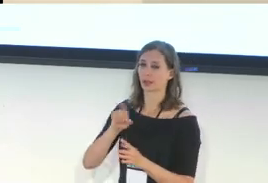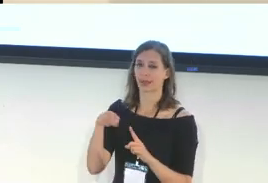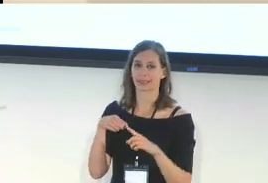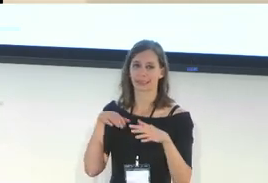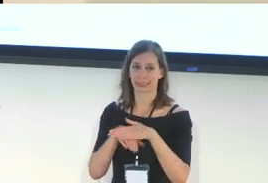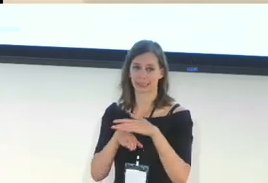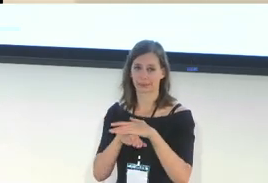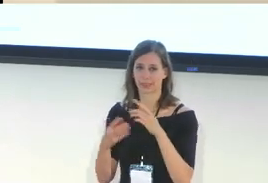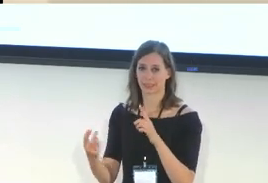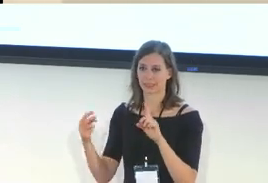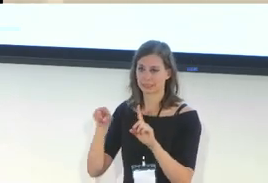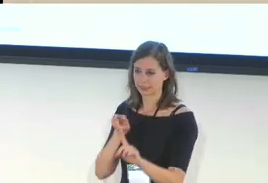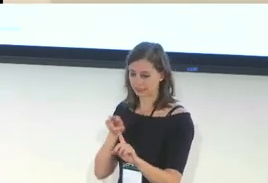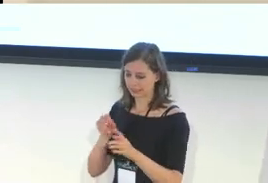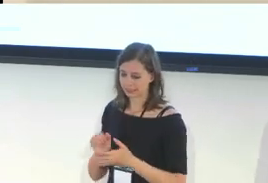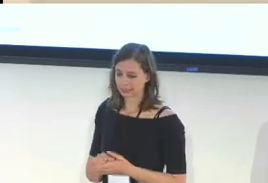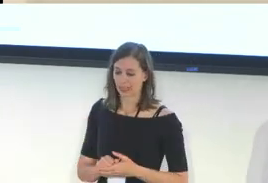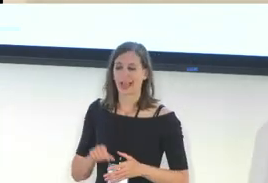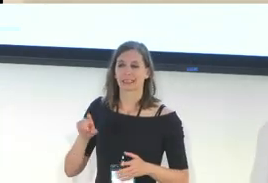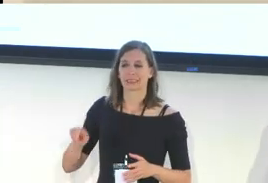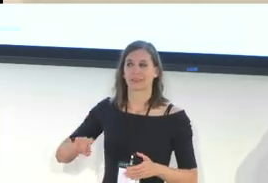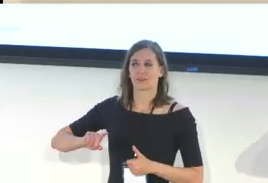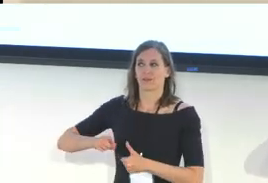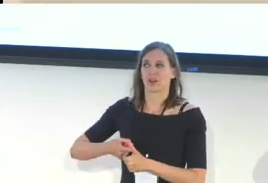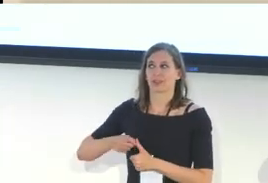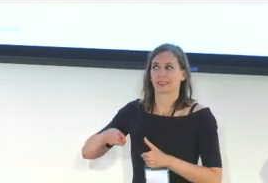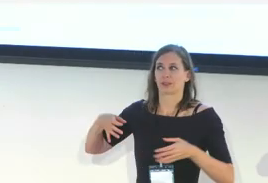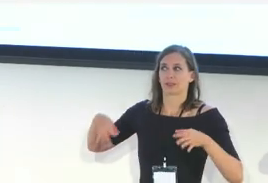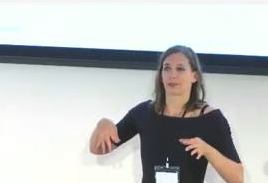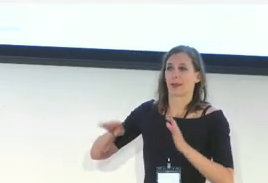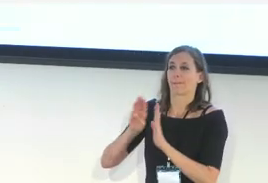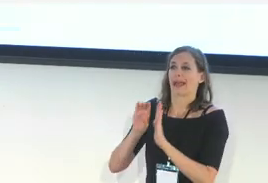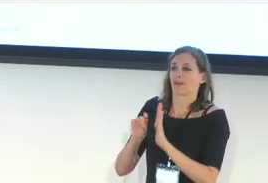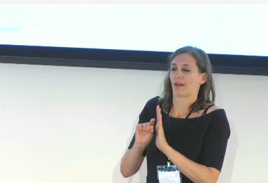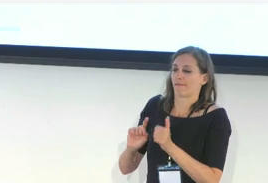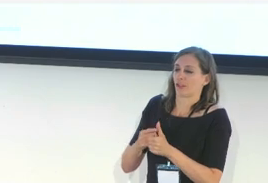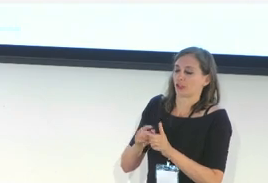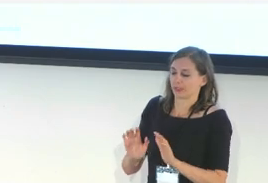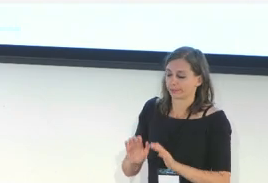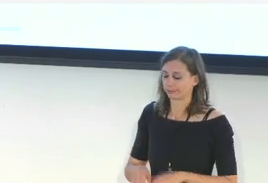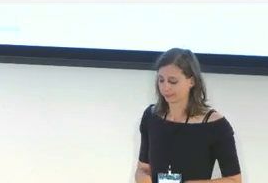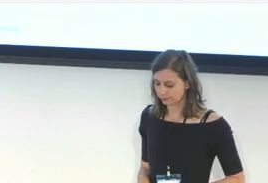lot of floor laying to be able to get to this stage. So the future is already